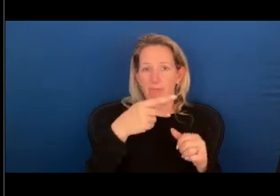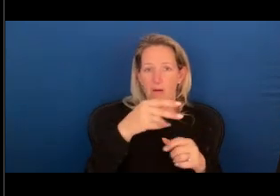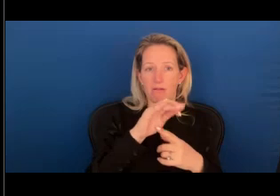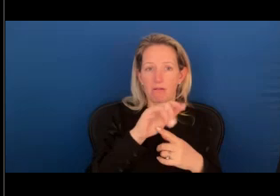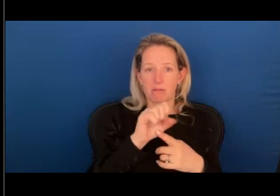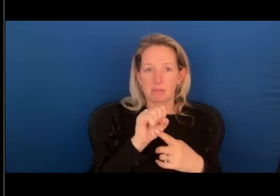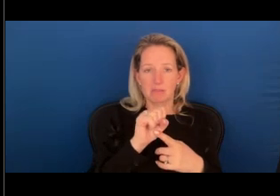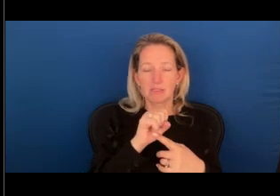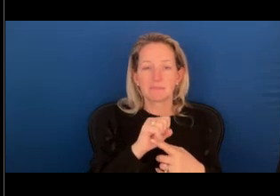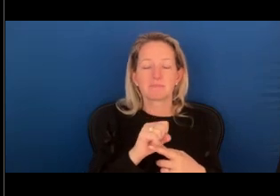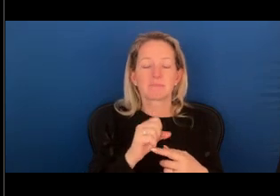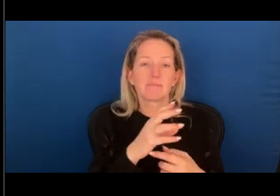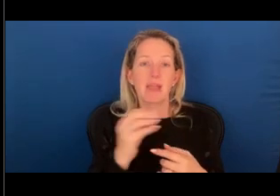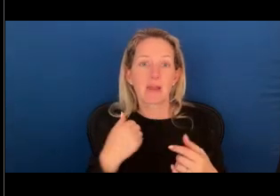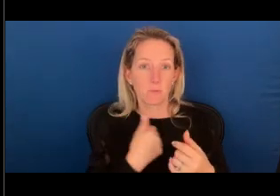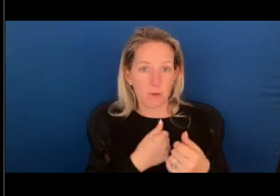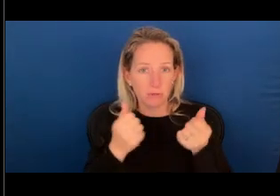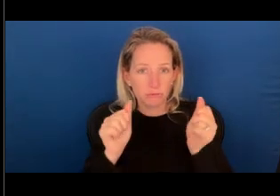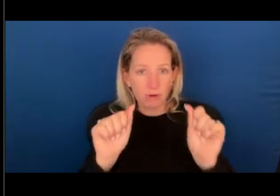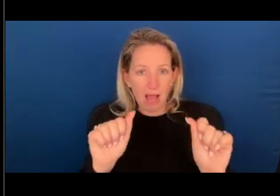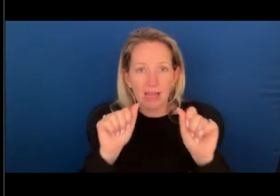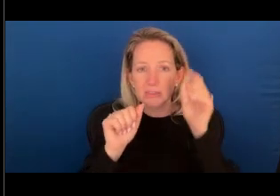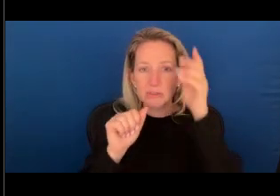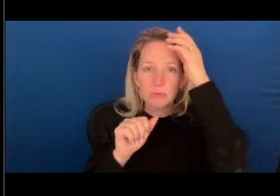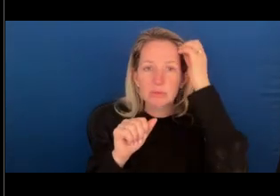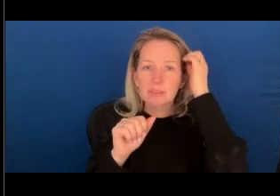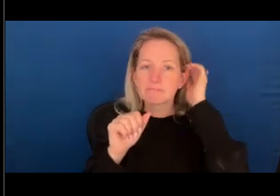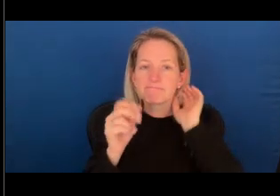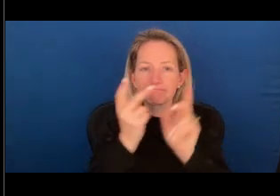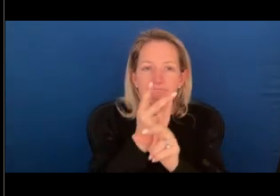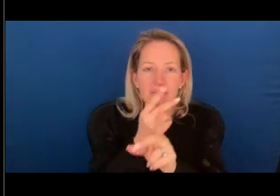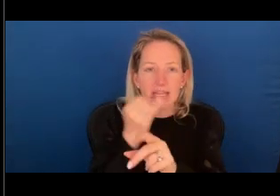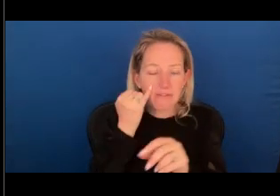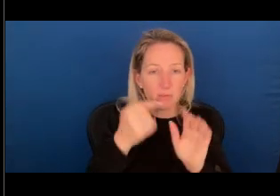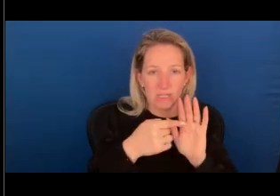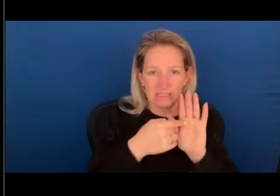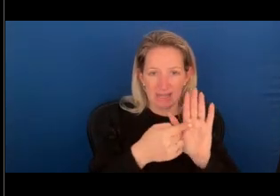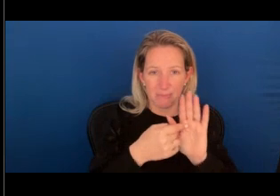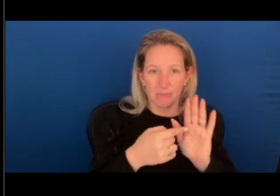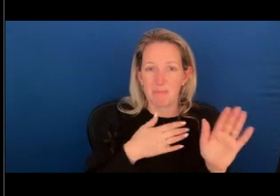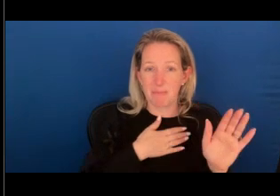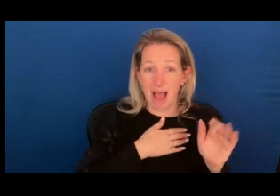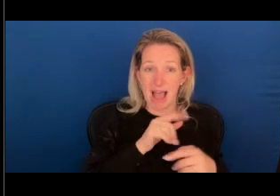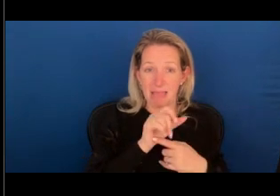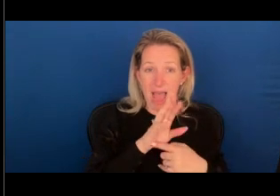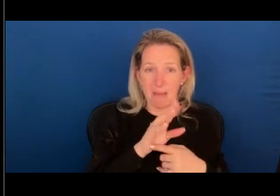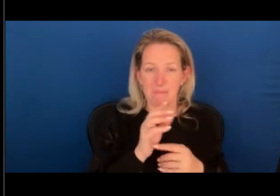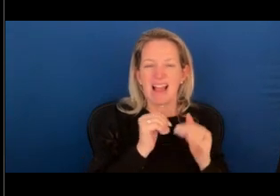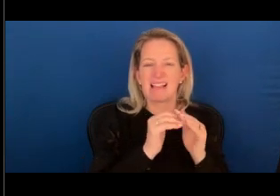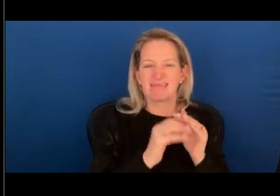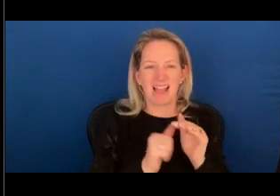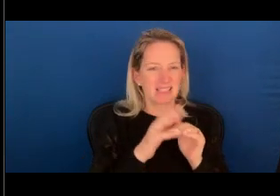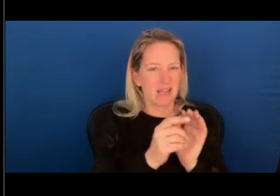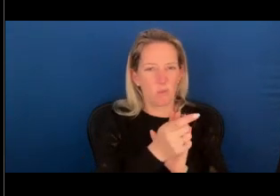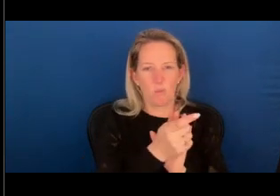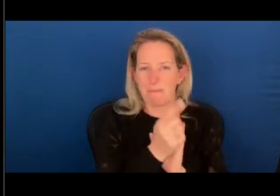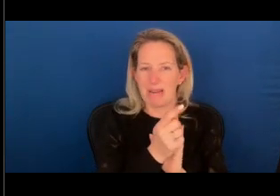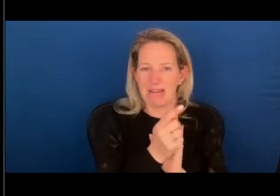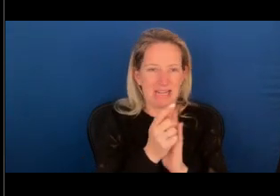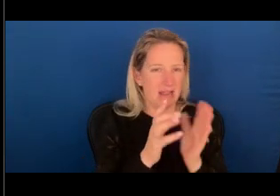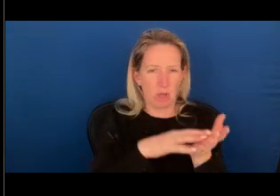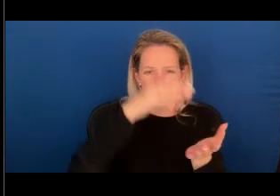if by just running a sample through my lab that takes less than a minute to get a lot of information about